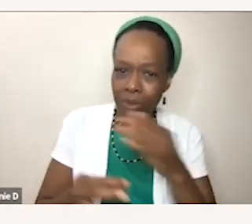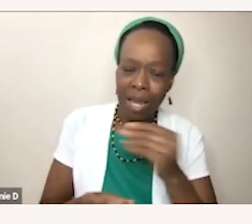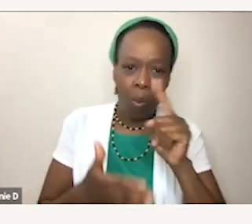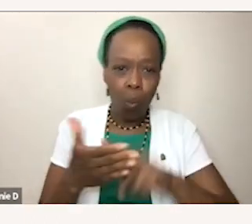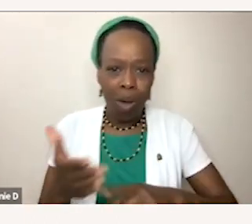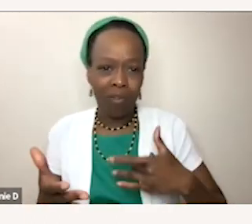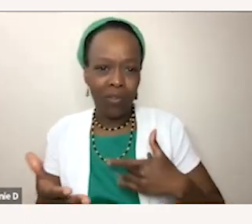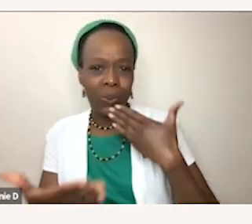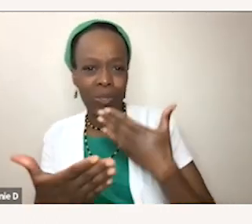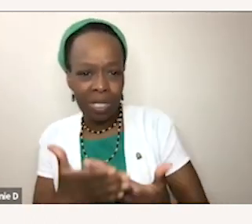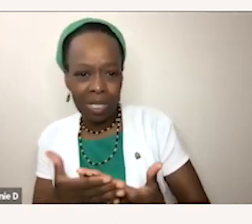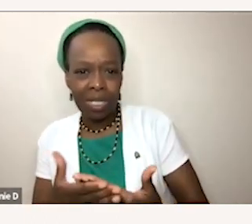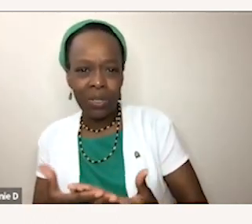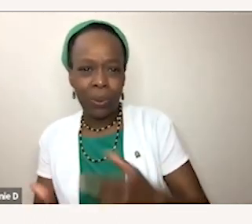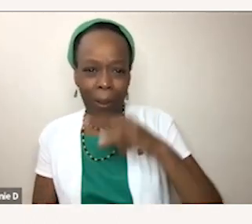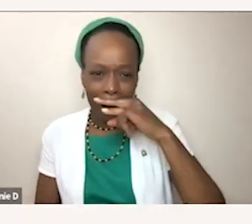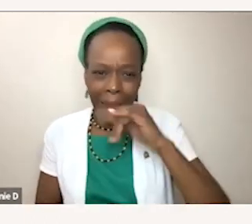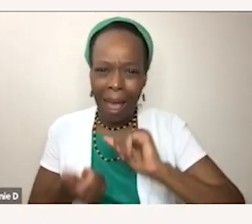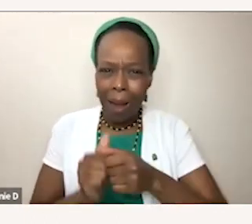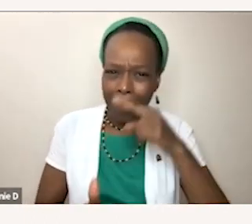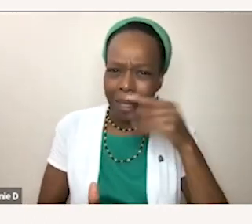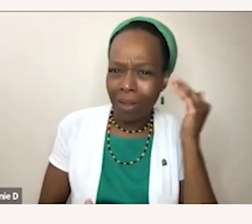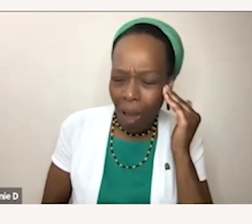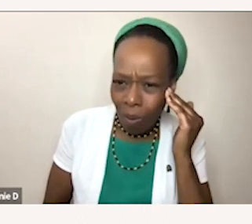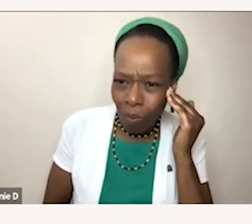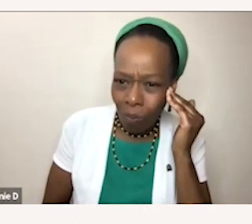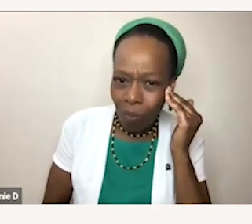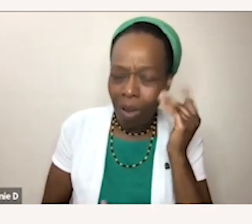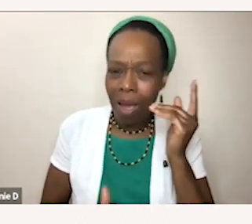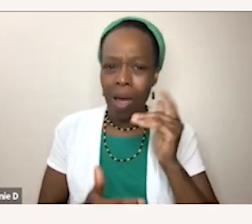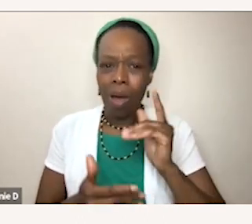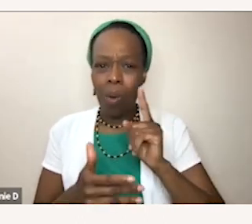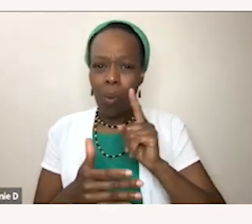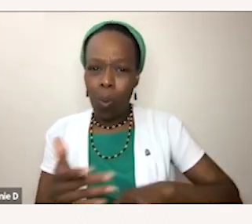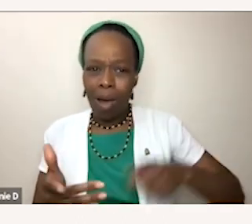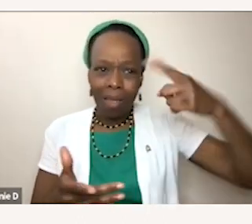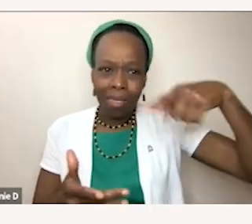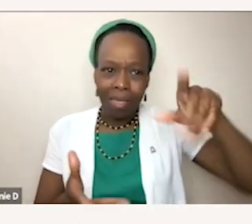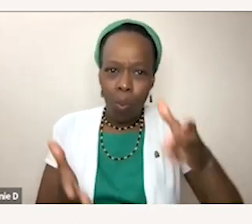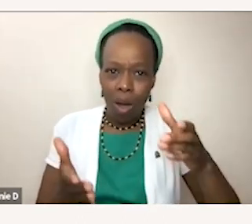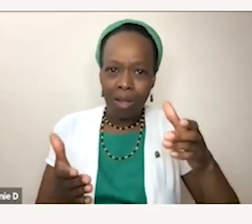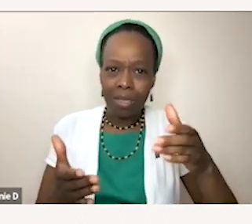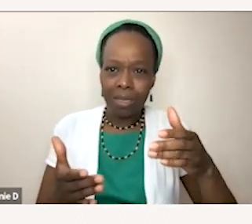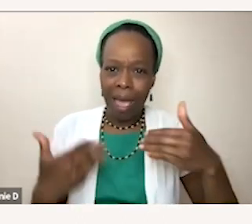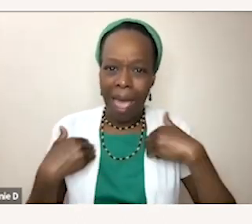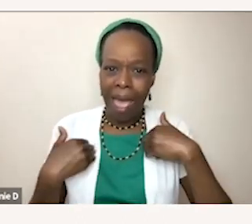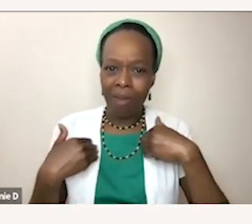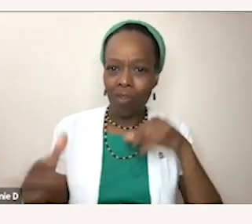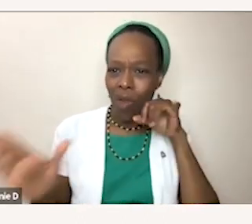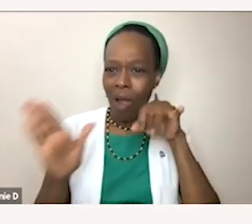feels good to them and what, you know, they're wanting to be called? And we do that through exposure,